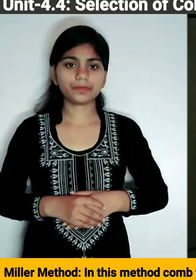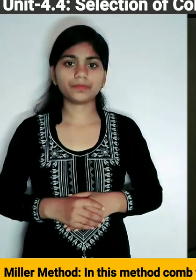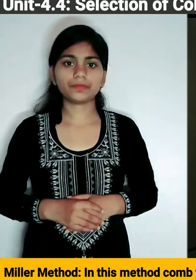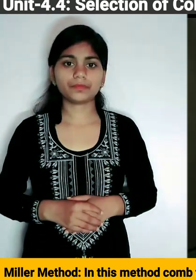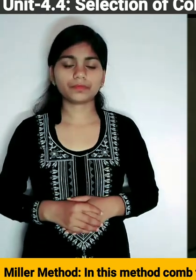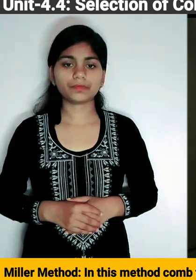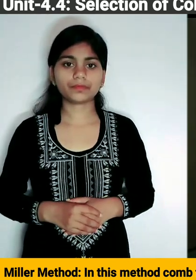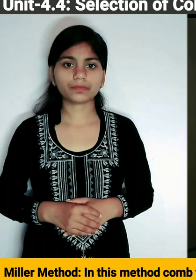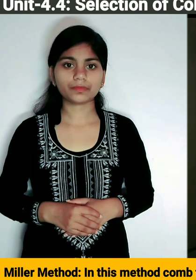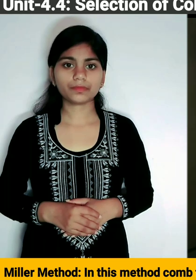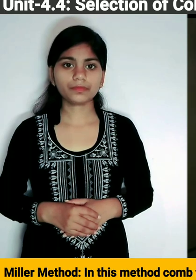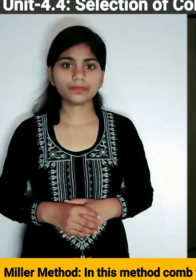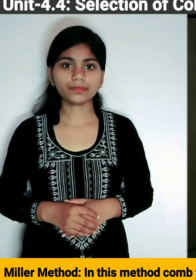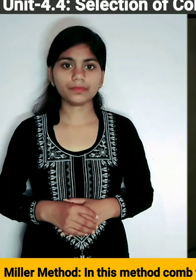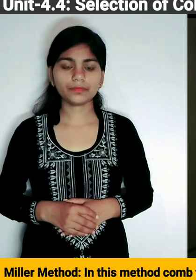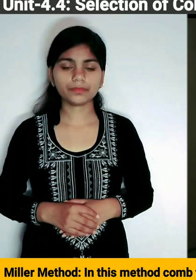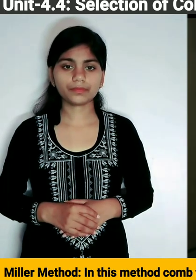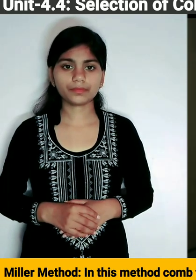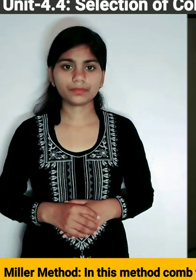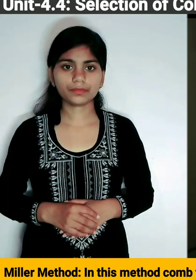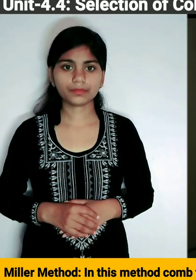queenwright breeder colony.